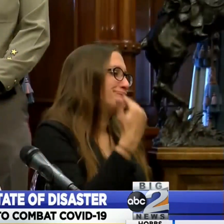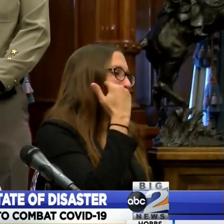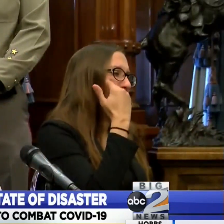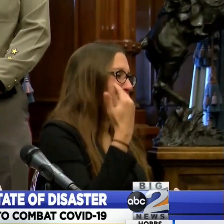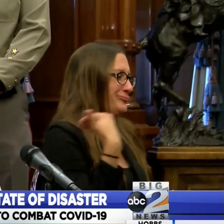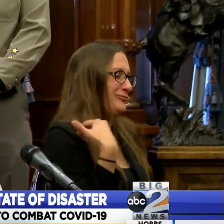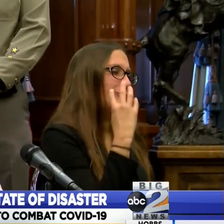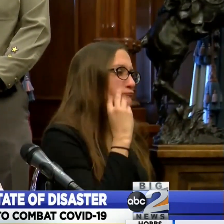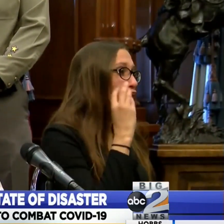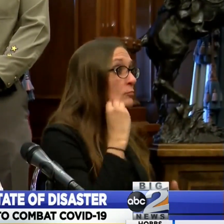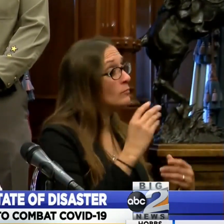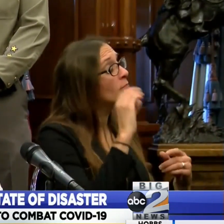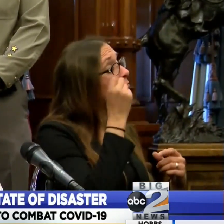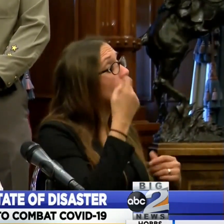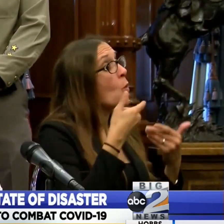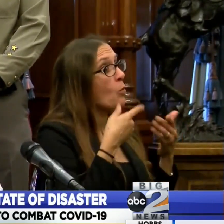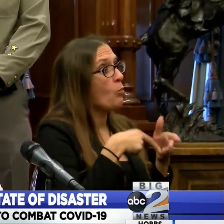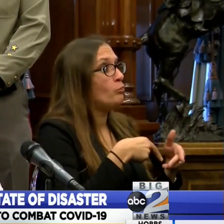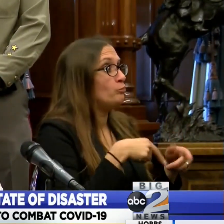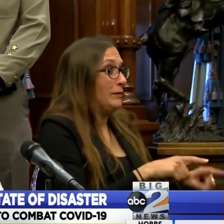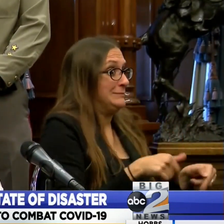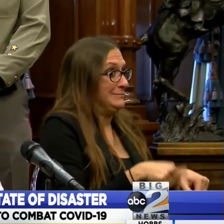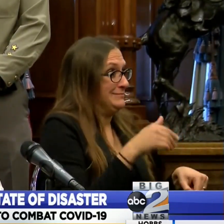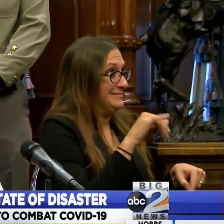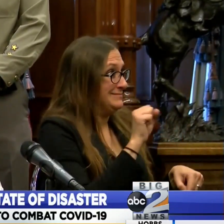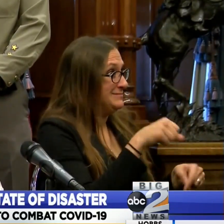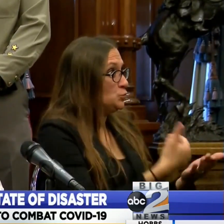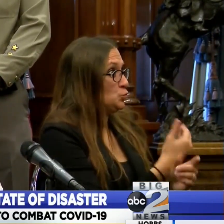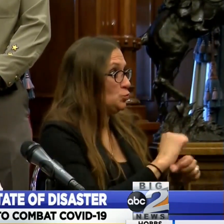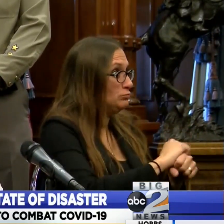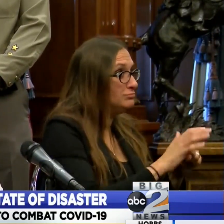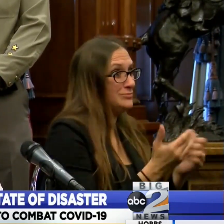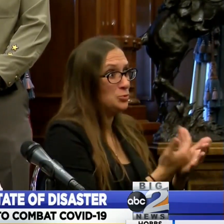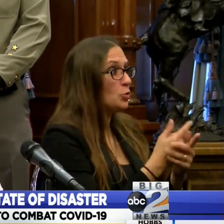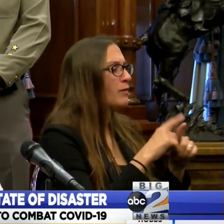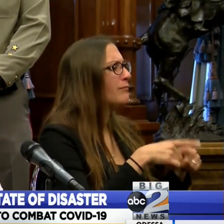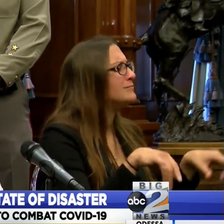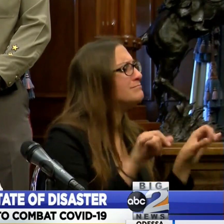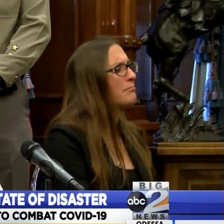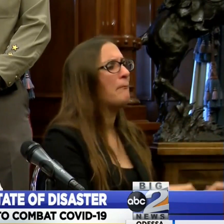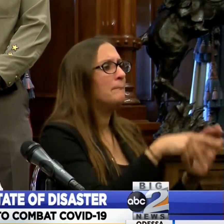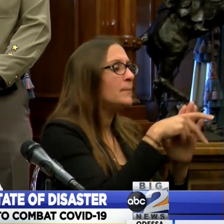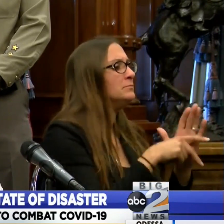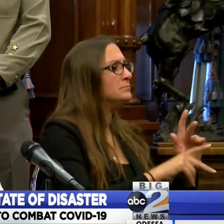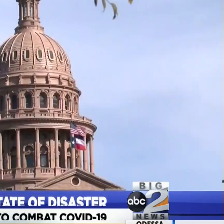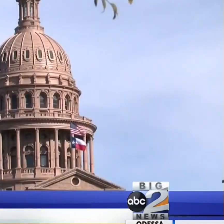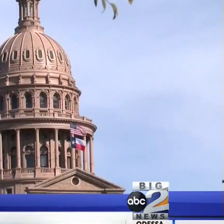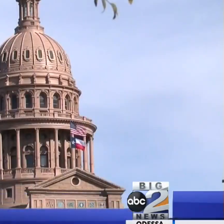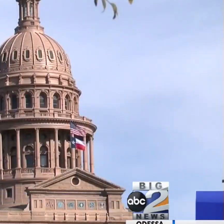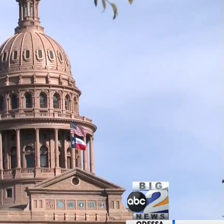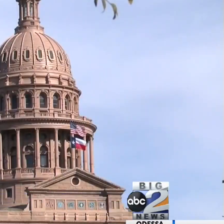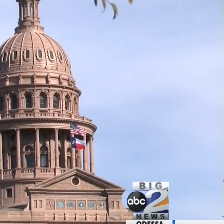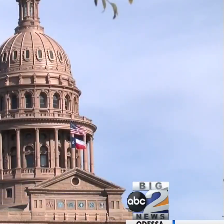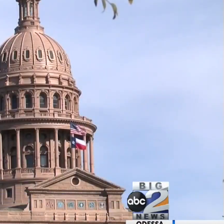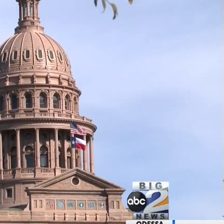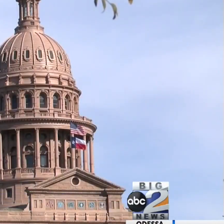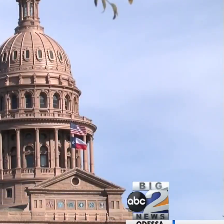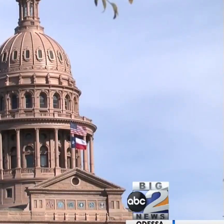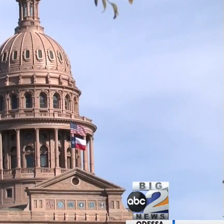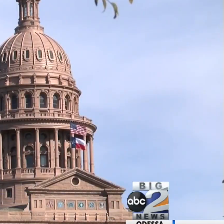While it may be a new virus, novel if you will, it's the same people, policies, and procedures that we have used for decades to serve and protect